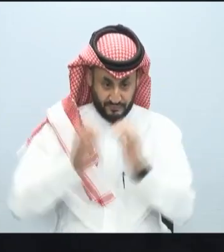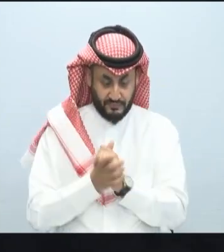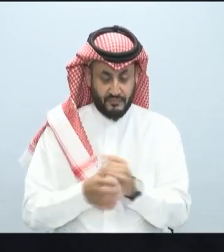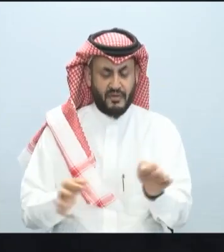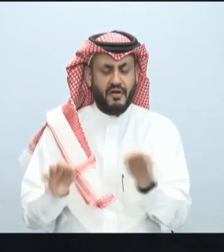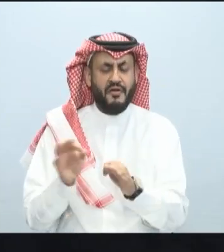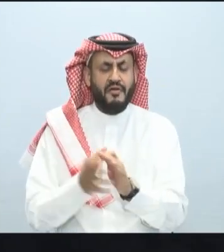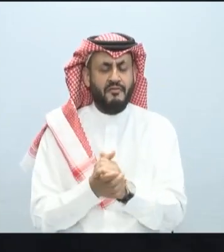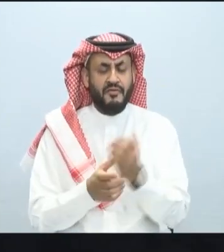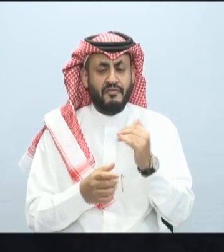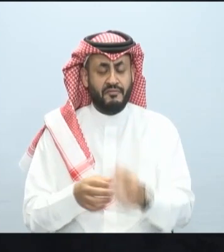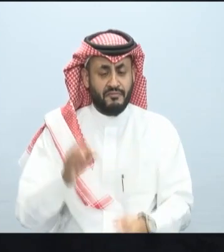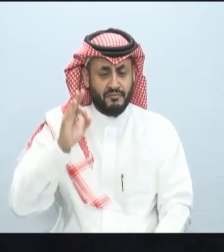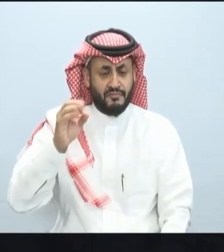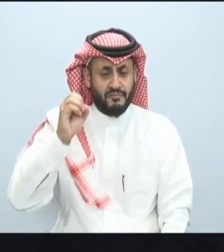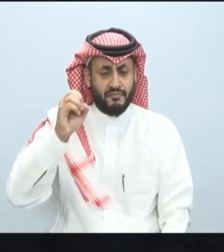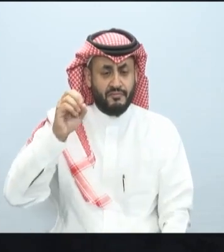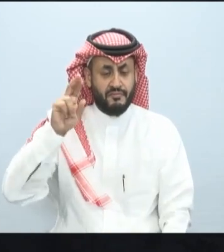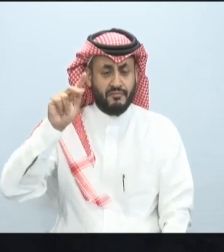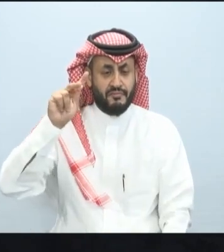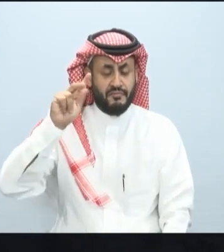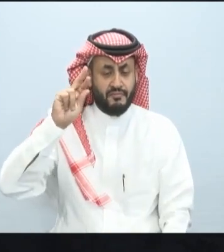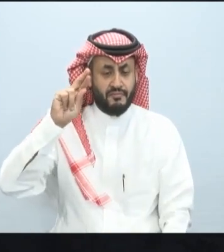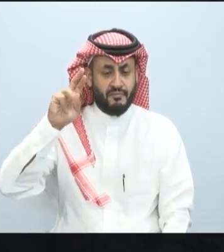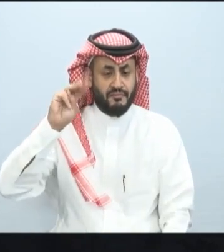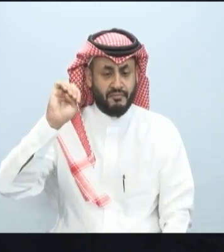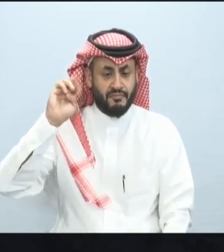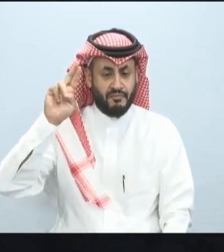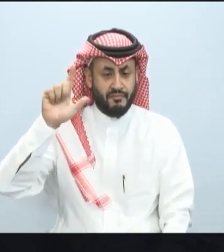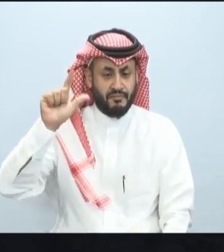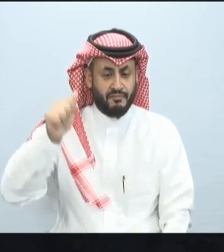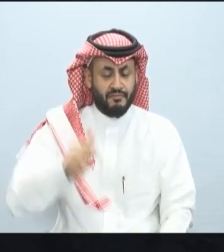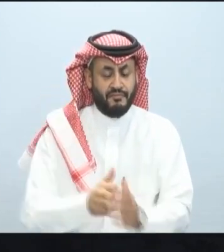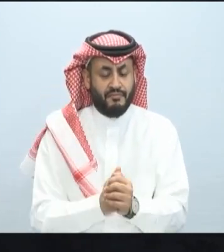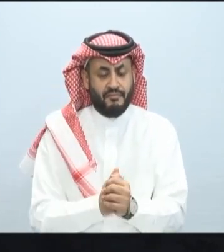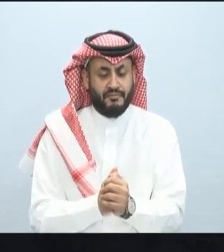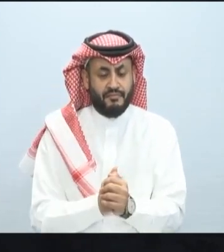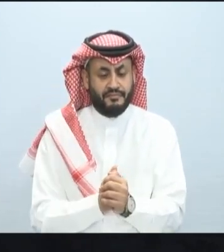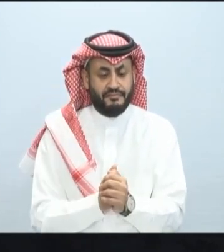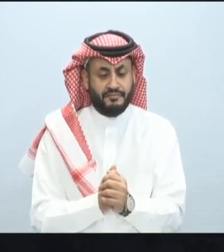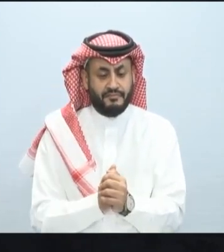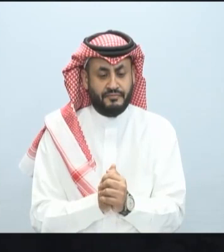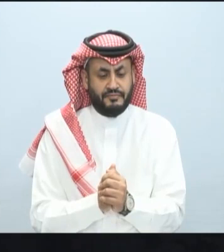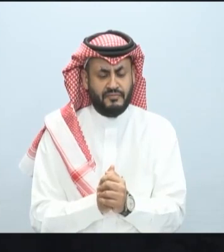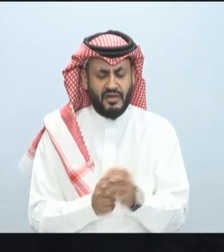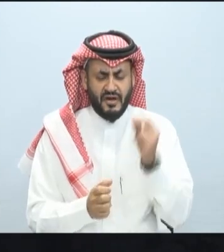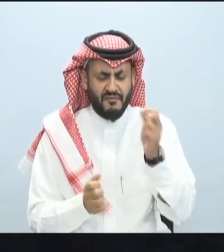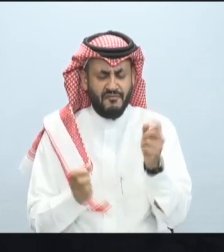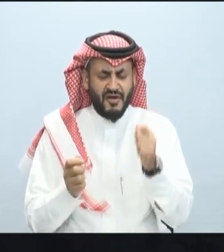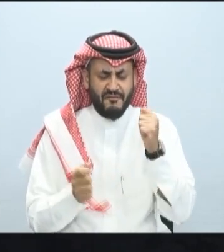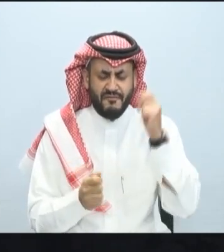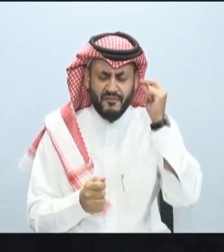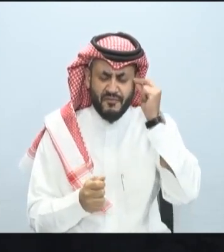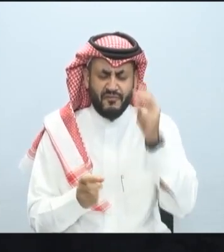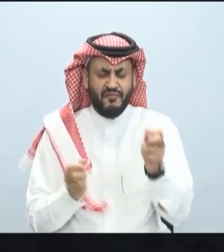I mentioned the word and said that we are going to discuss it more. Now, if you are struggling with the idea of